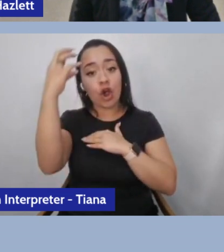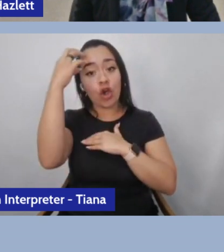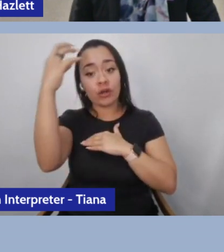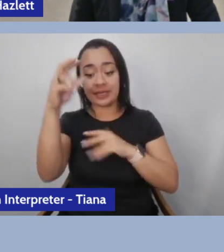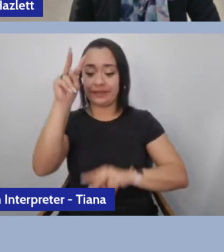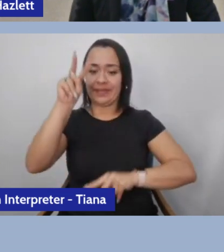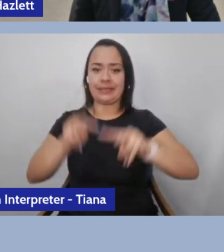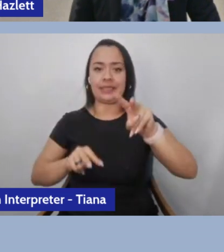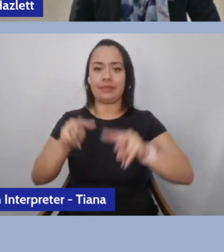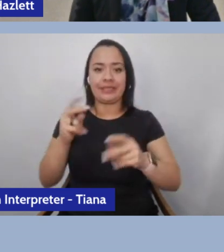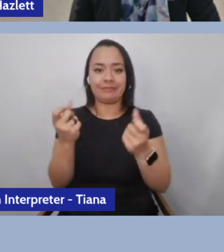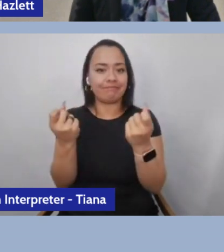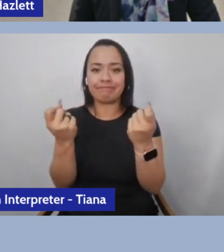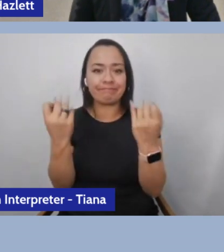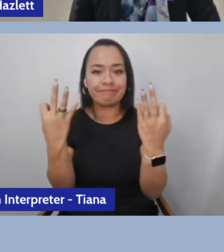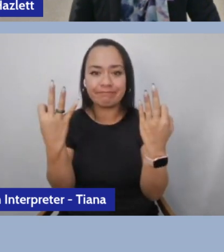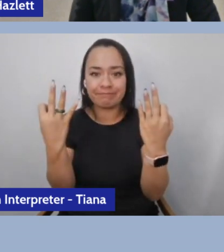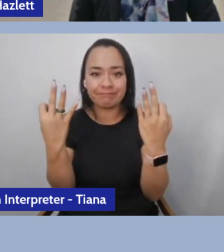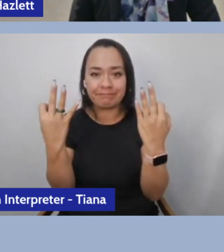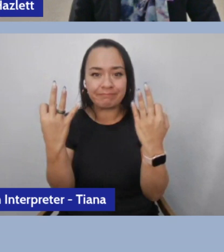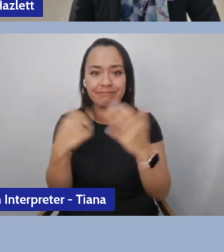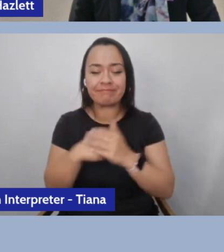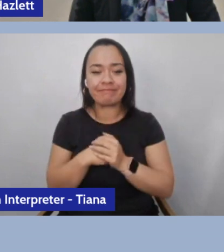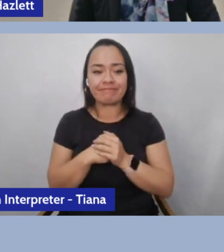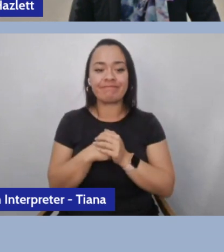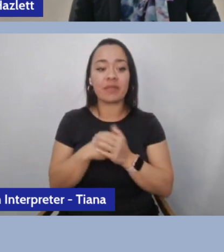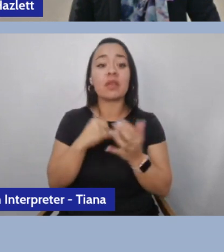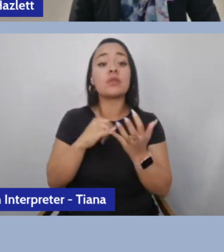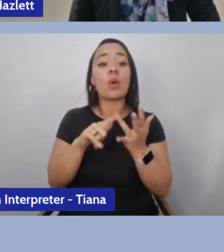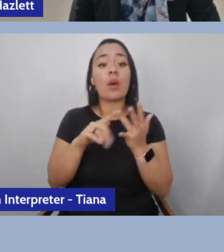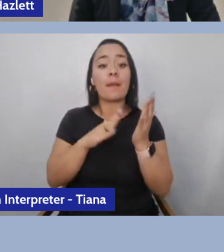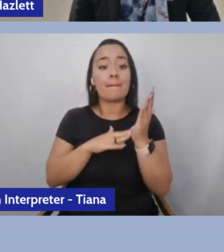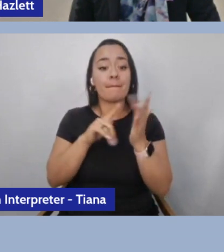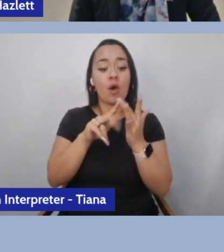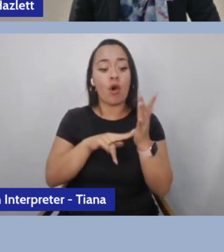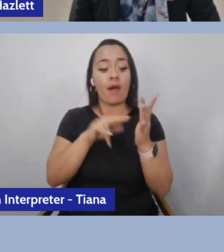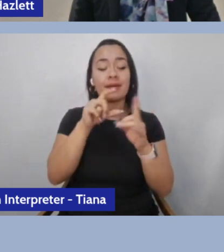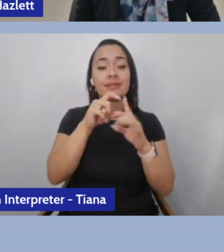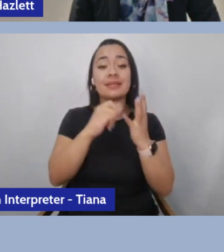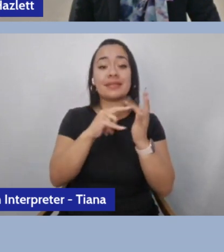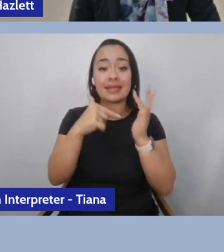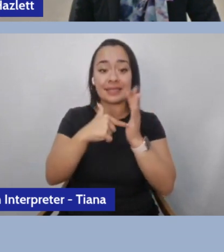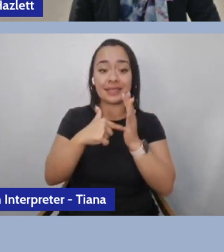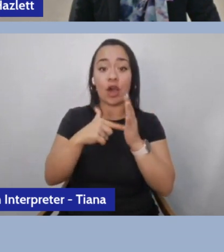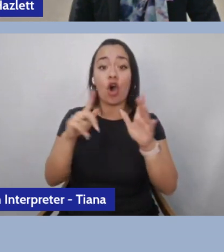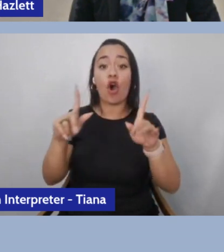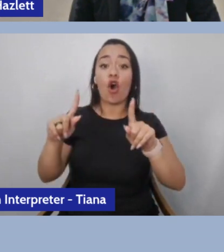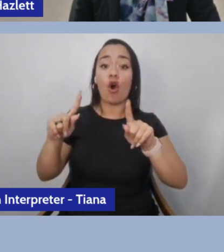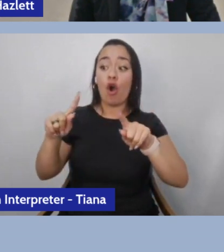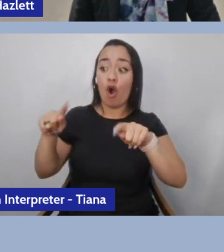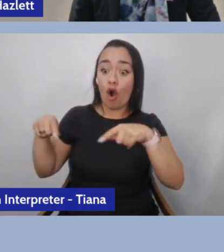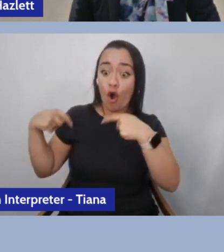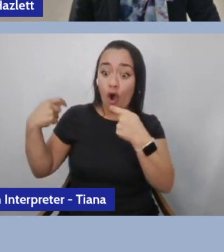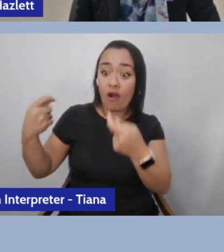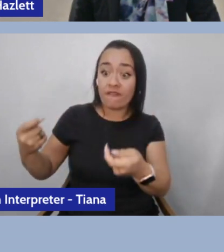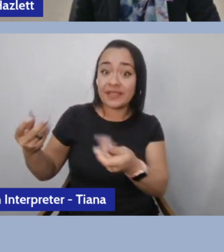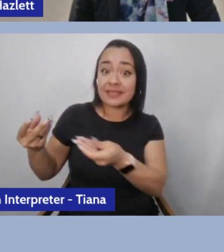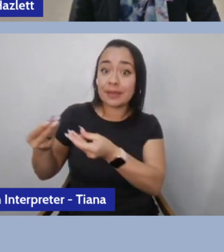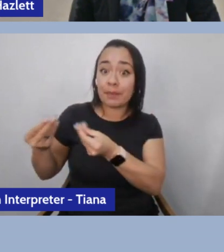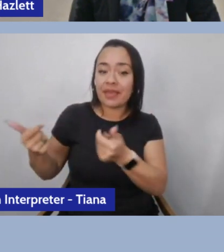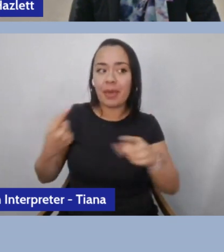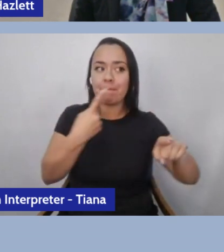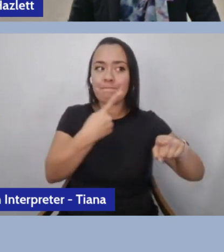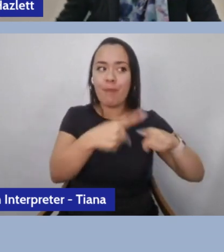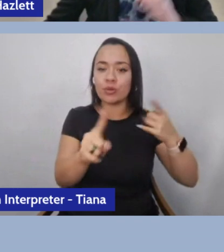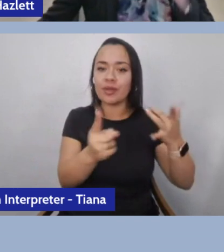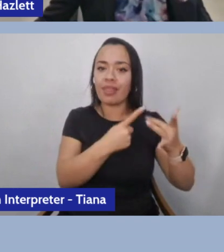assessments. And so mindset does offer something which most of the training programs don't offer. And as others have